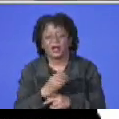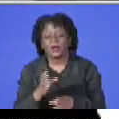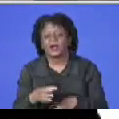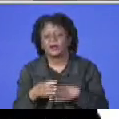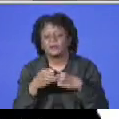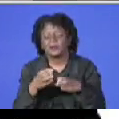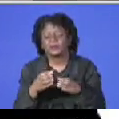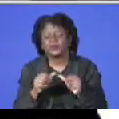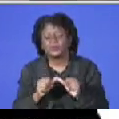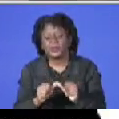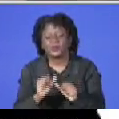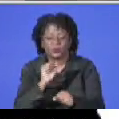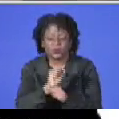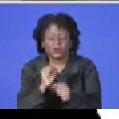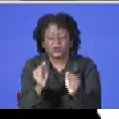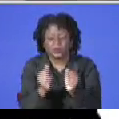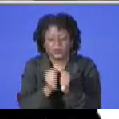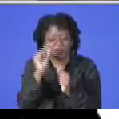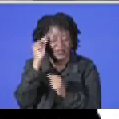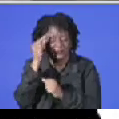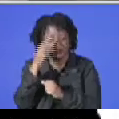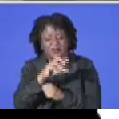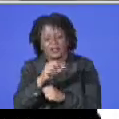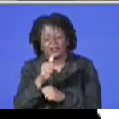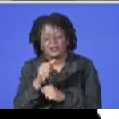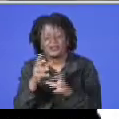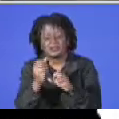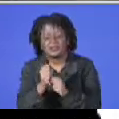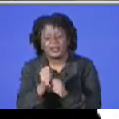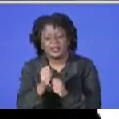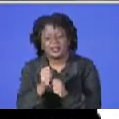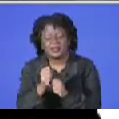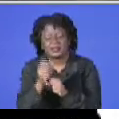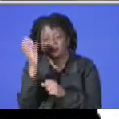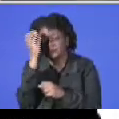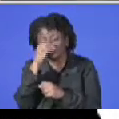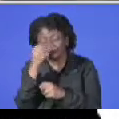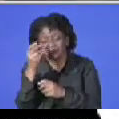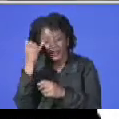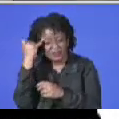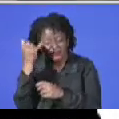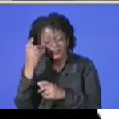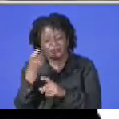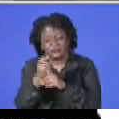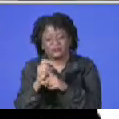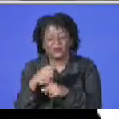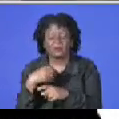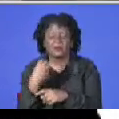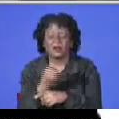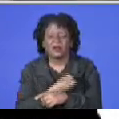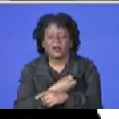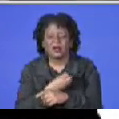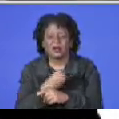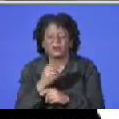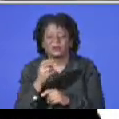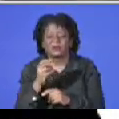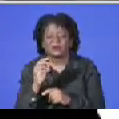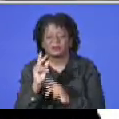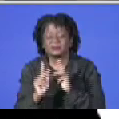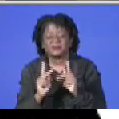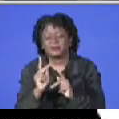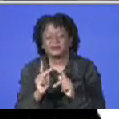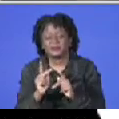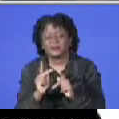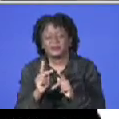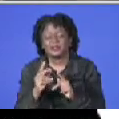working very much with the government and other stakeholders, getting feedback from our members in the private sector as to how best and how safe we can